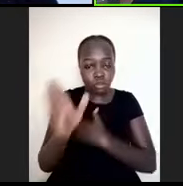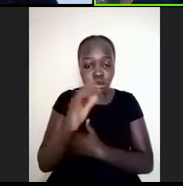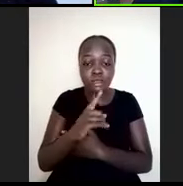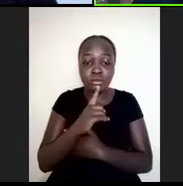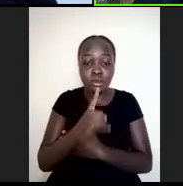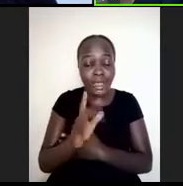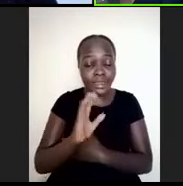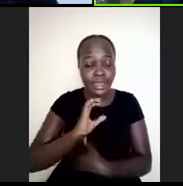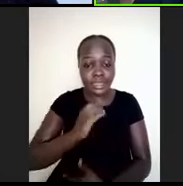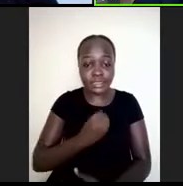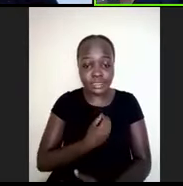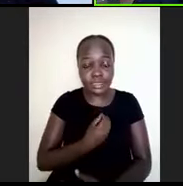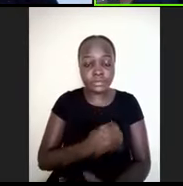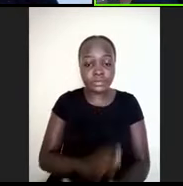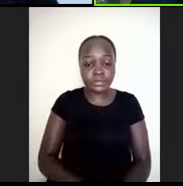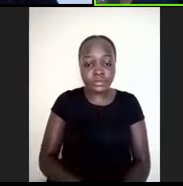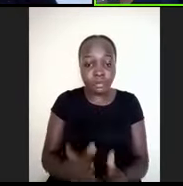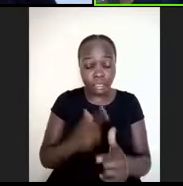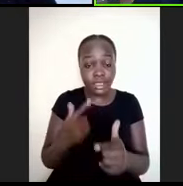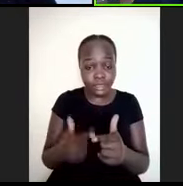then suddenly,